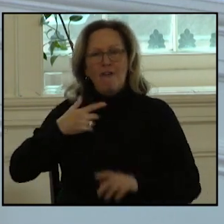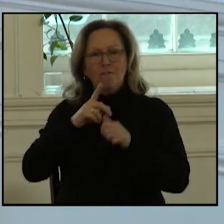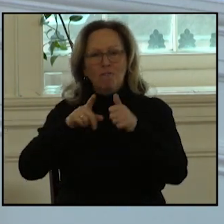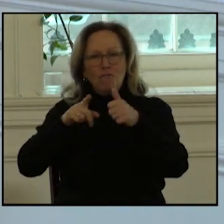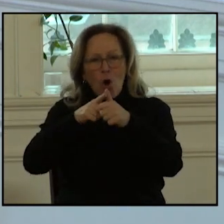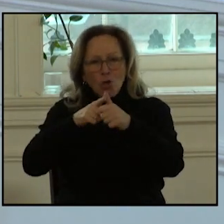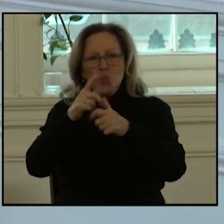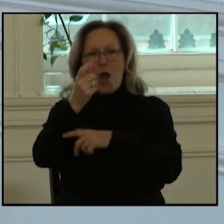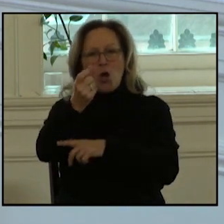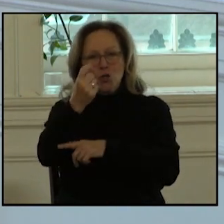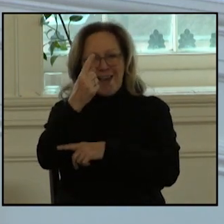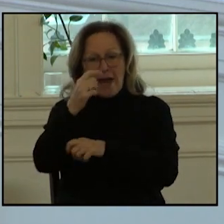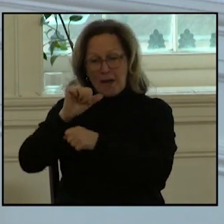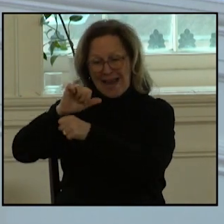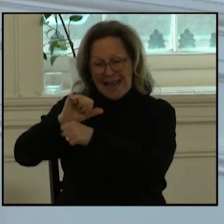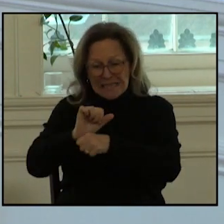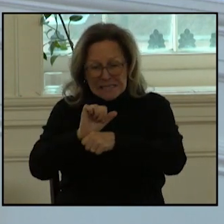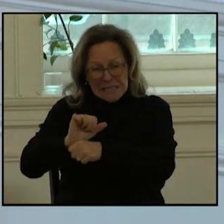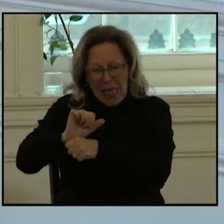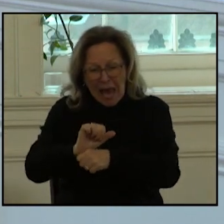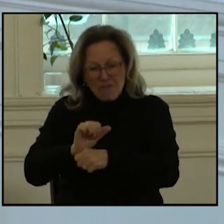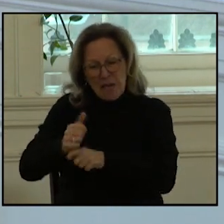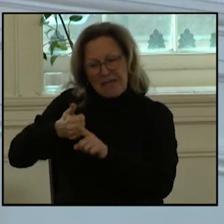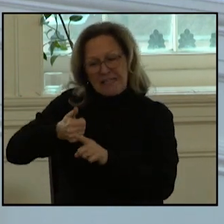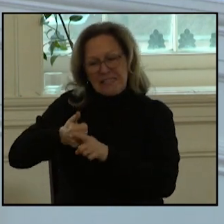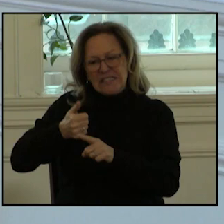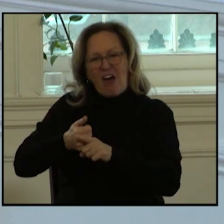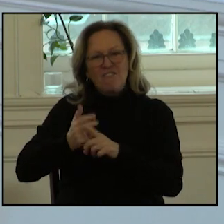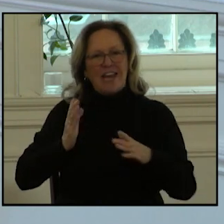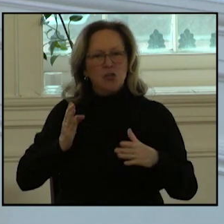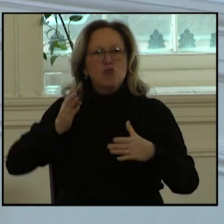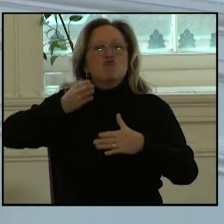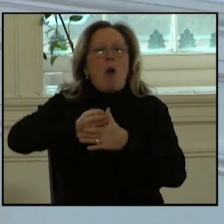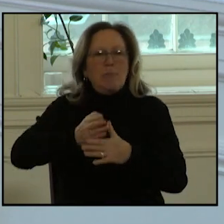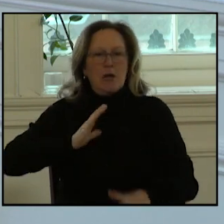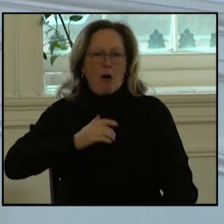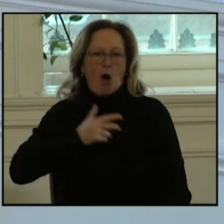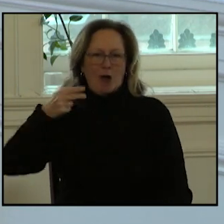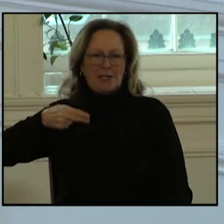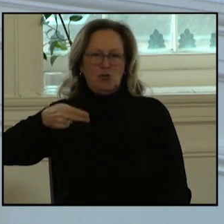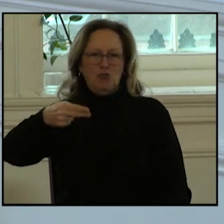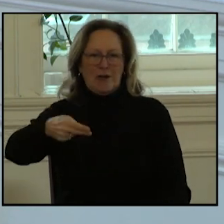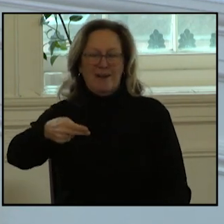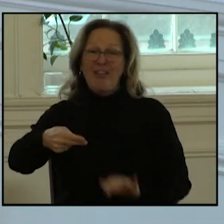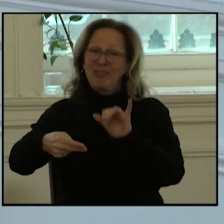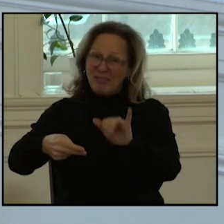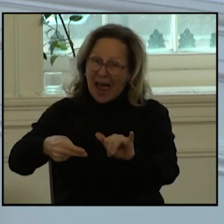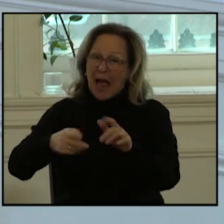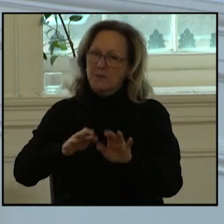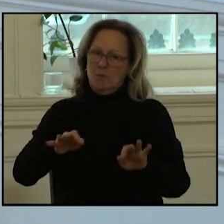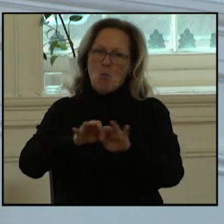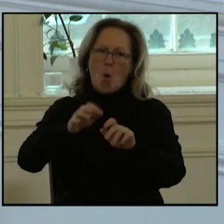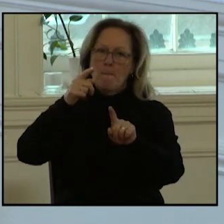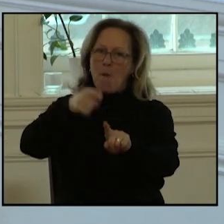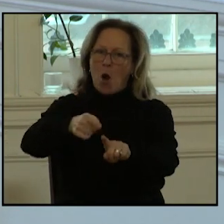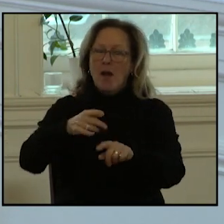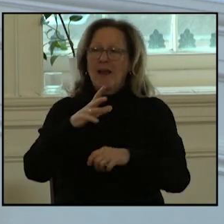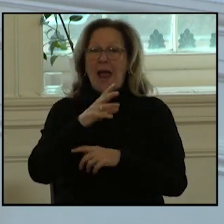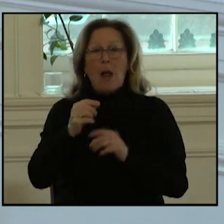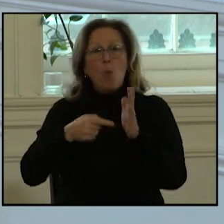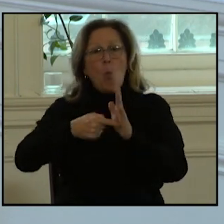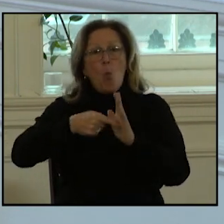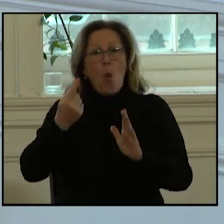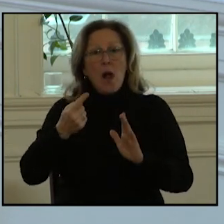enslavement interrupted our history, that it is not our history. So that's the biggest thing that people need to understand, that, and that once